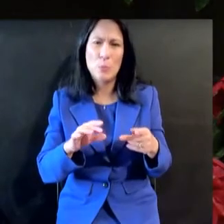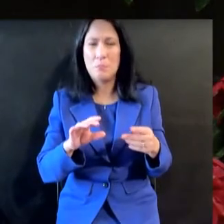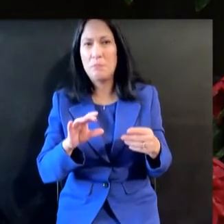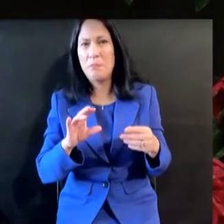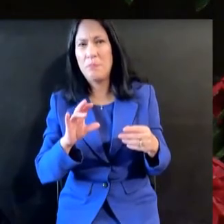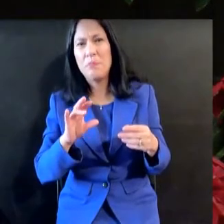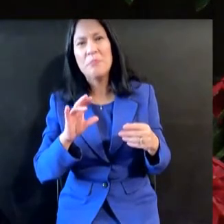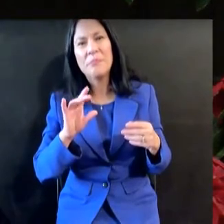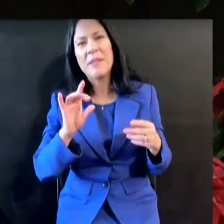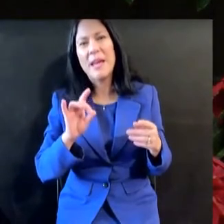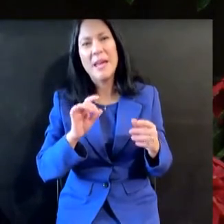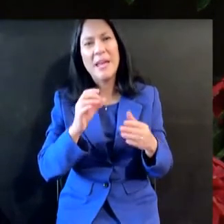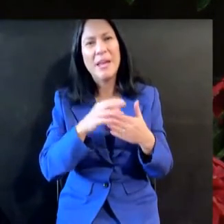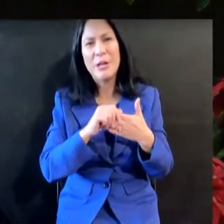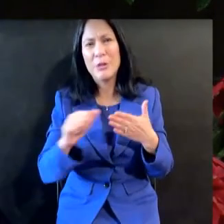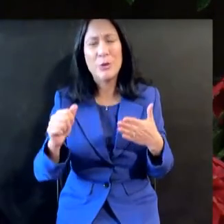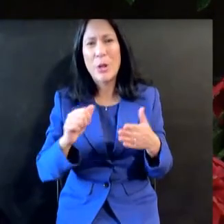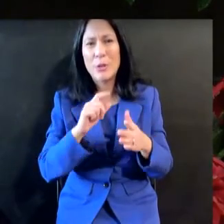I mean, for real.